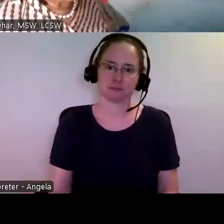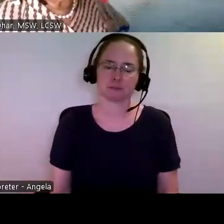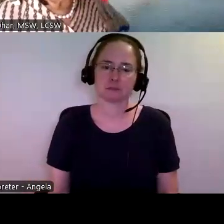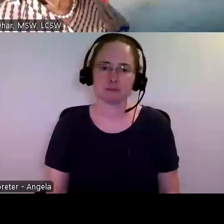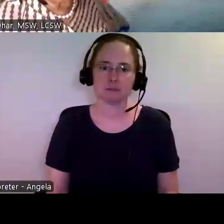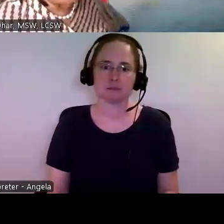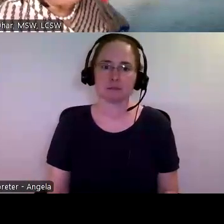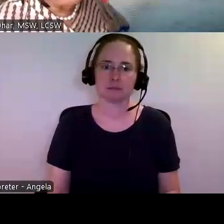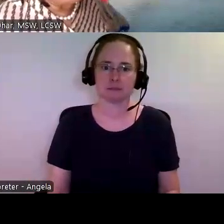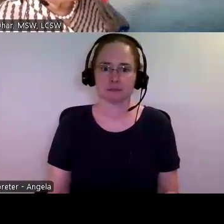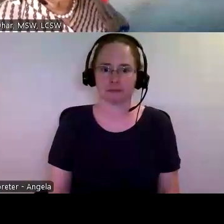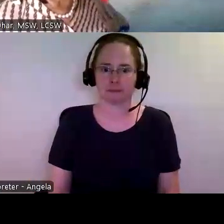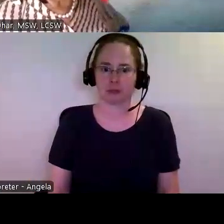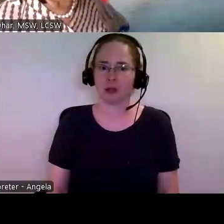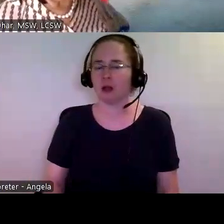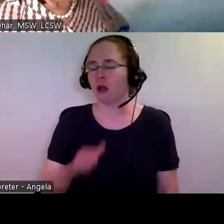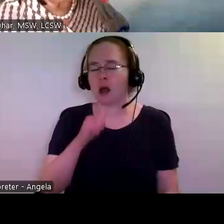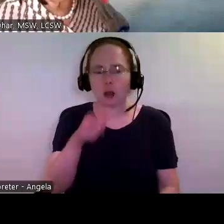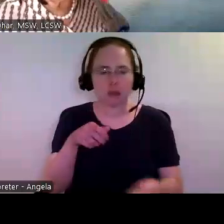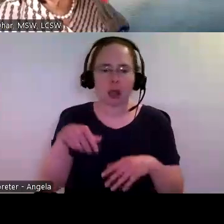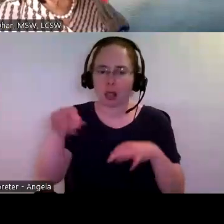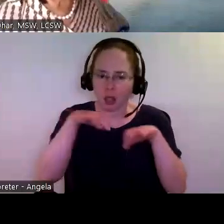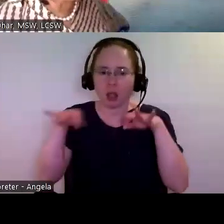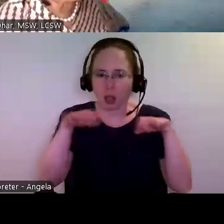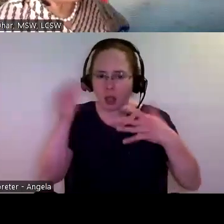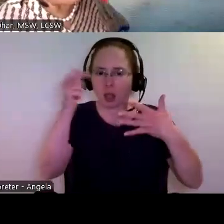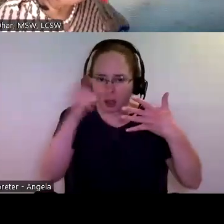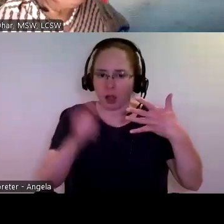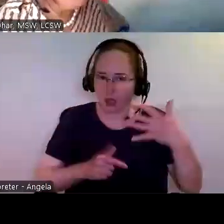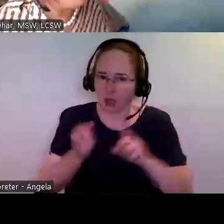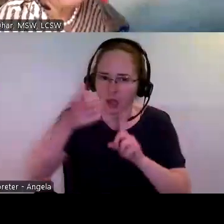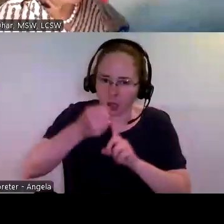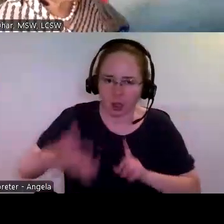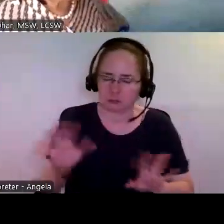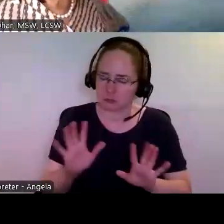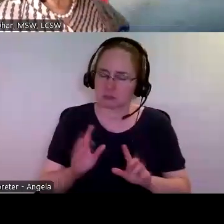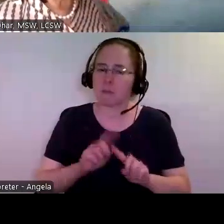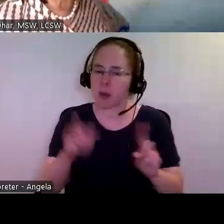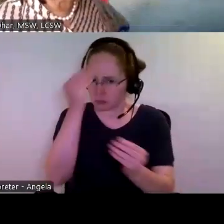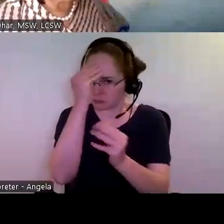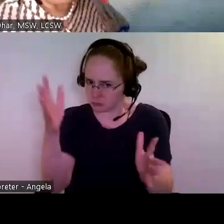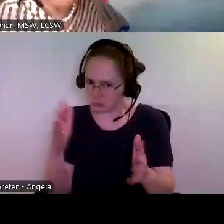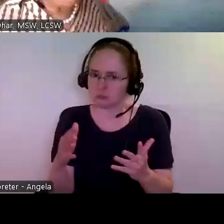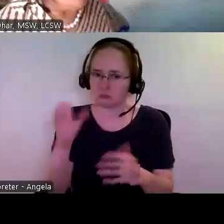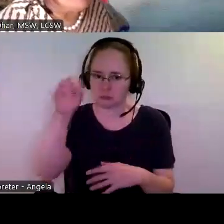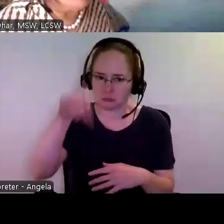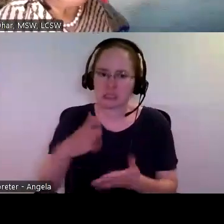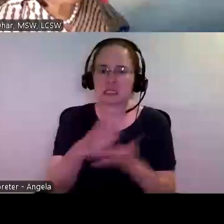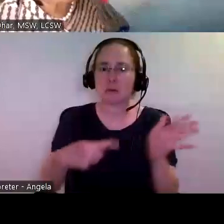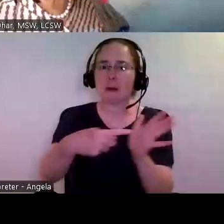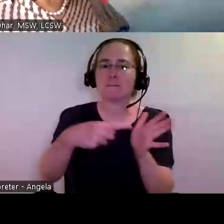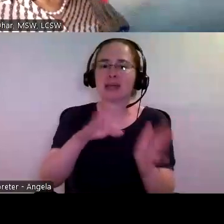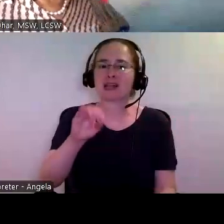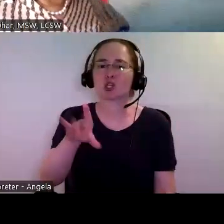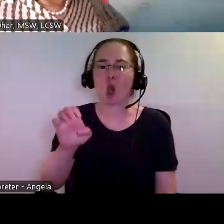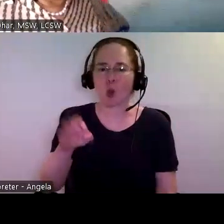Here, I'm not going to go over every one of these, but I'm actually sharing some of the billing codes, the